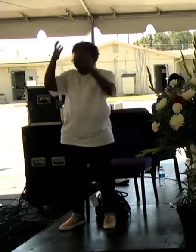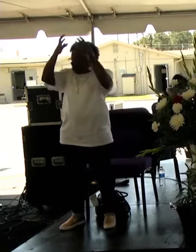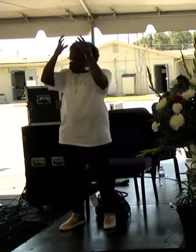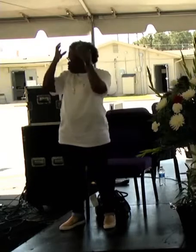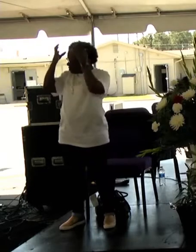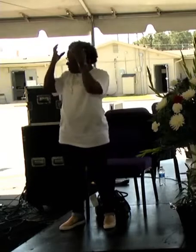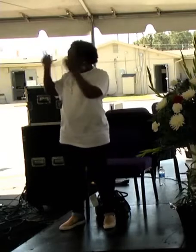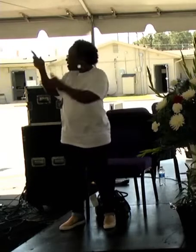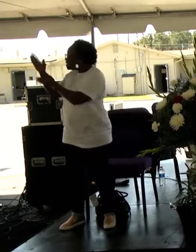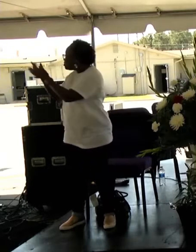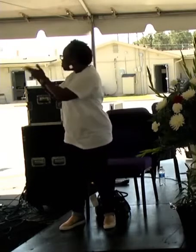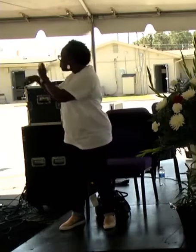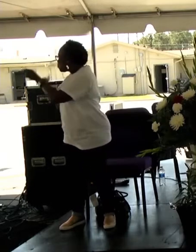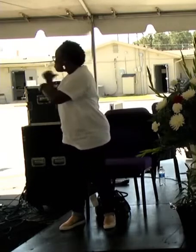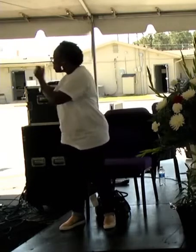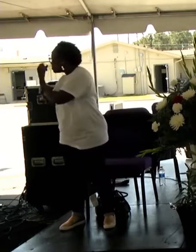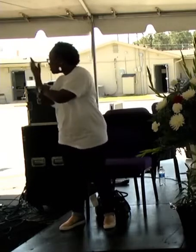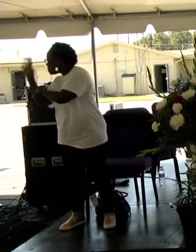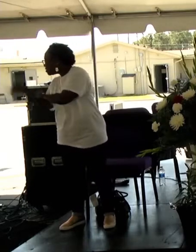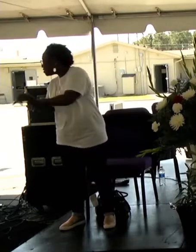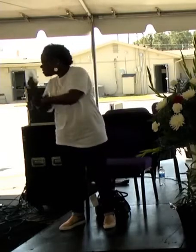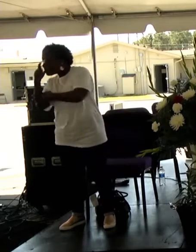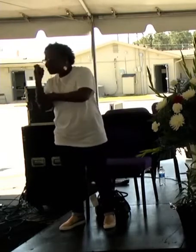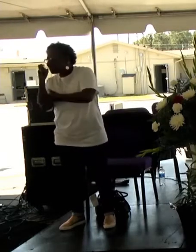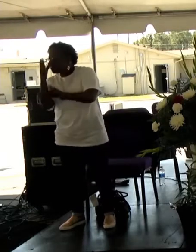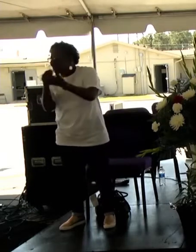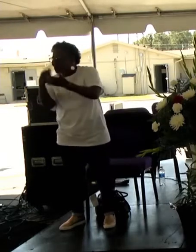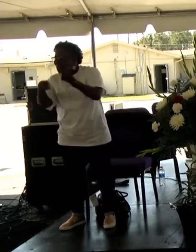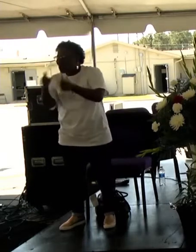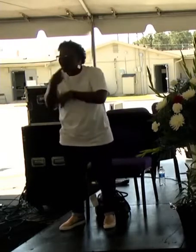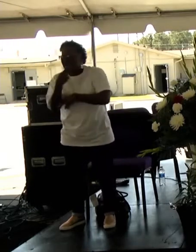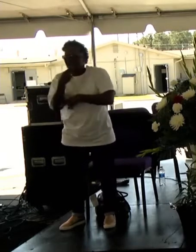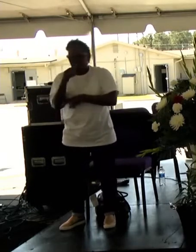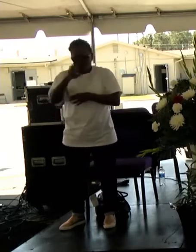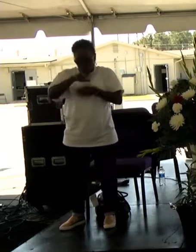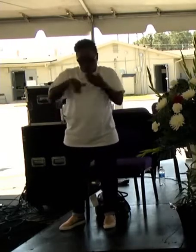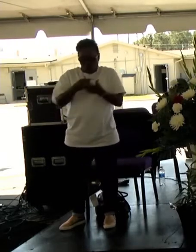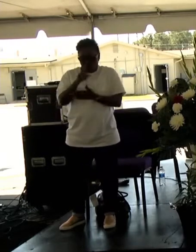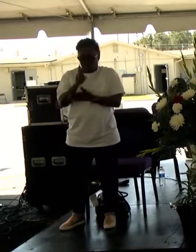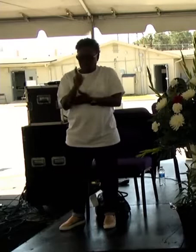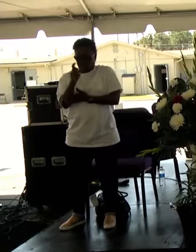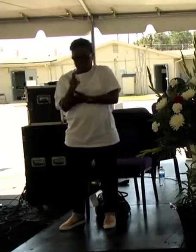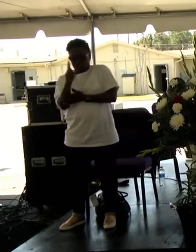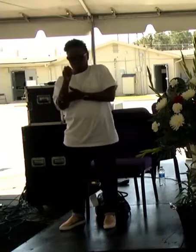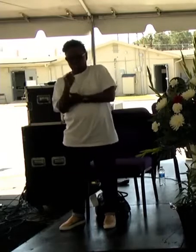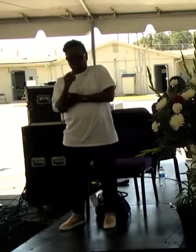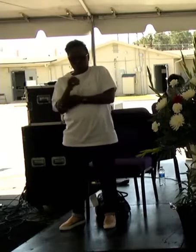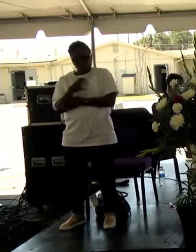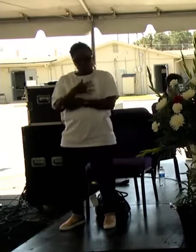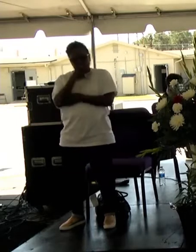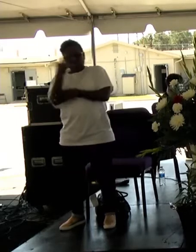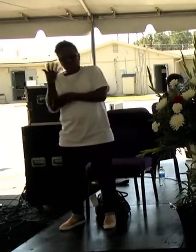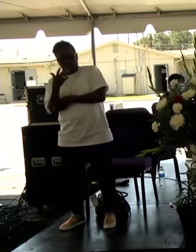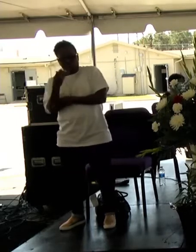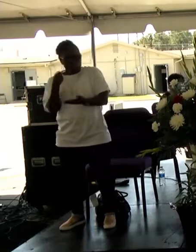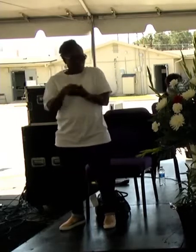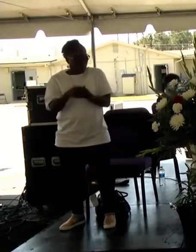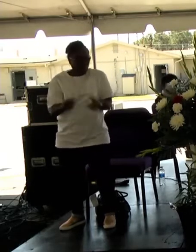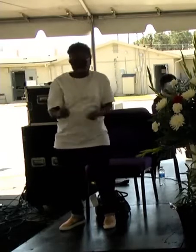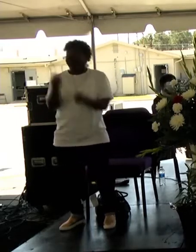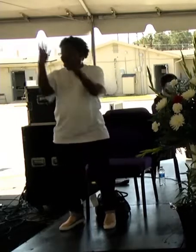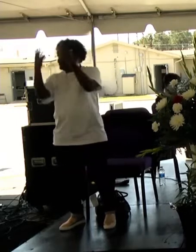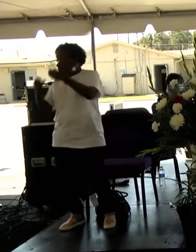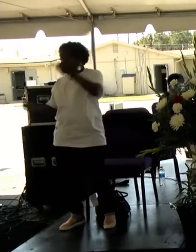y'all don't understand that, because somebody has erroneously told you all you got to do is shout, throw money up in the air, and your bills will be paid, and you never get